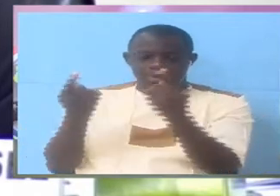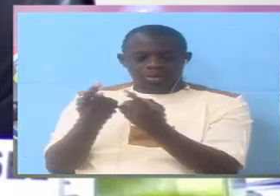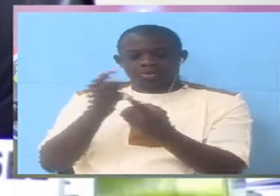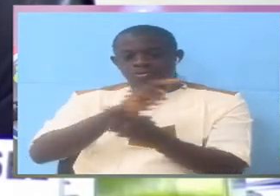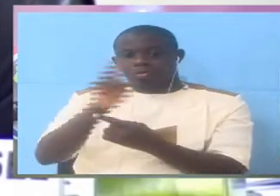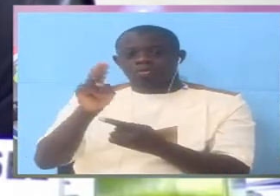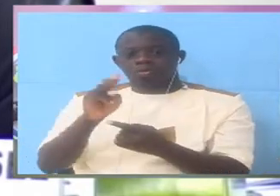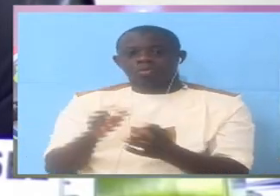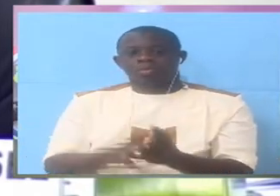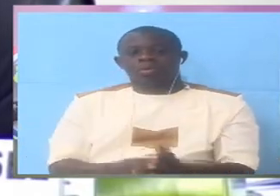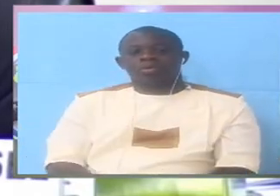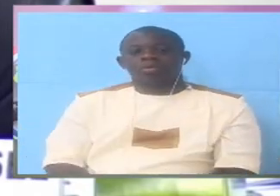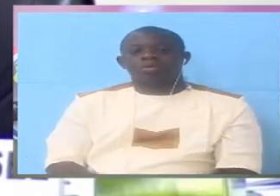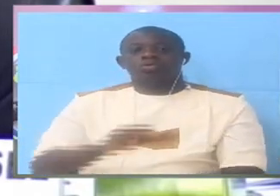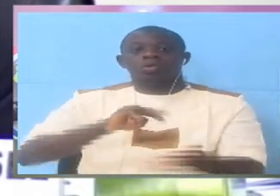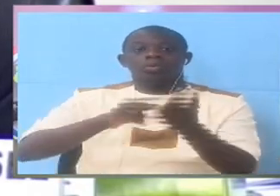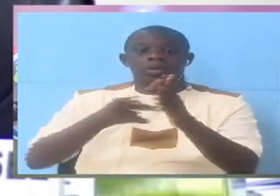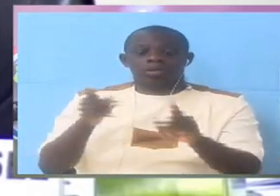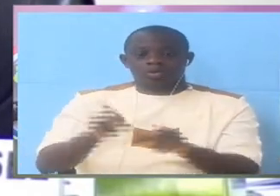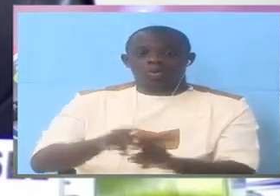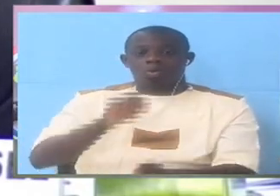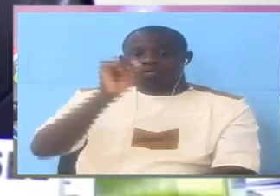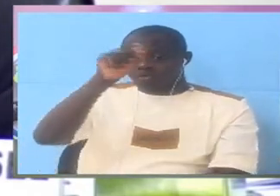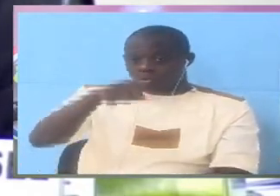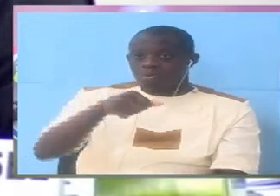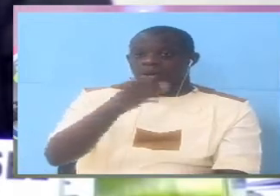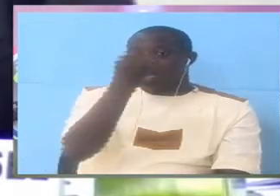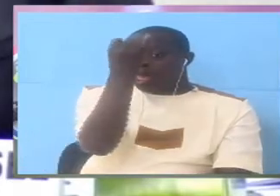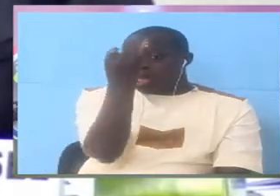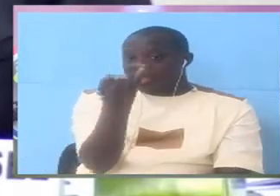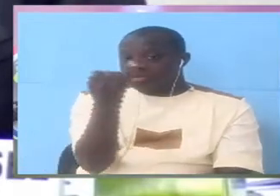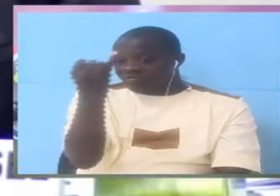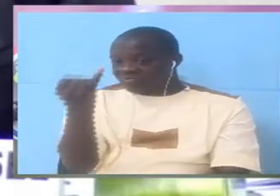You were individually identified.